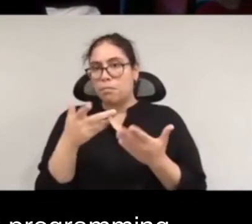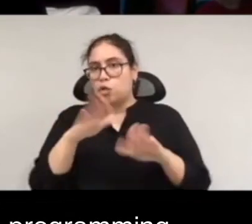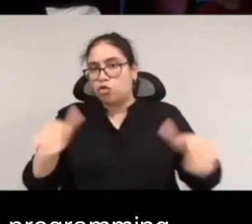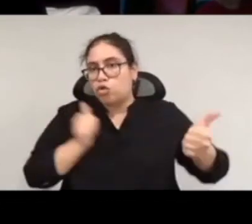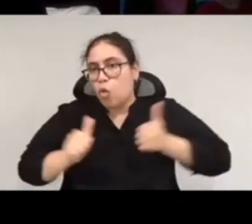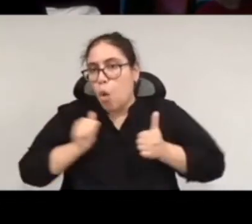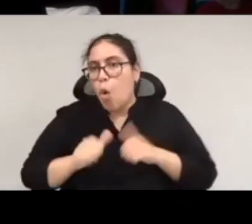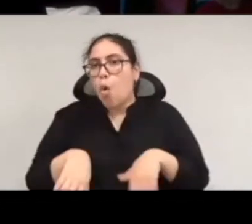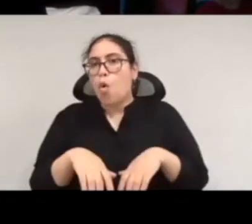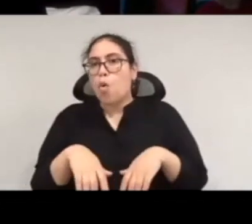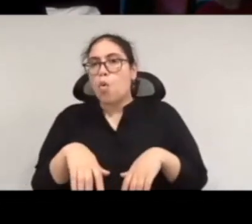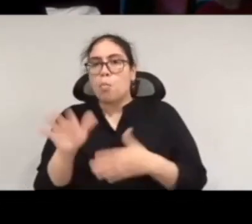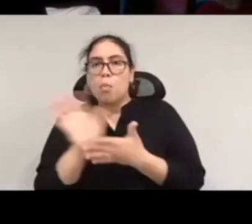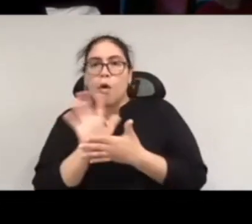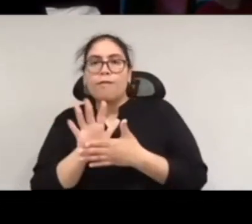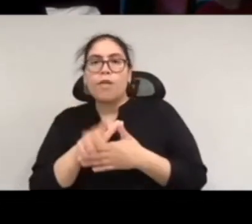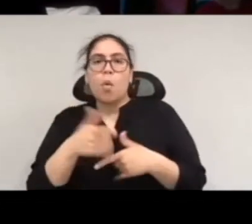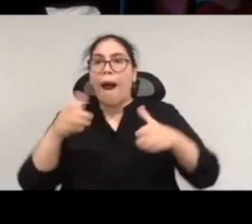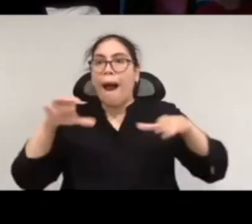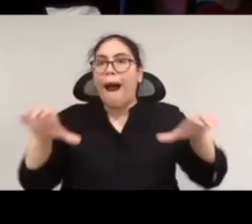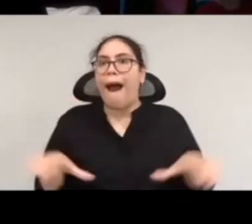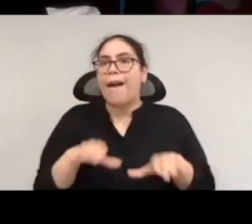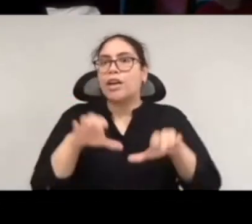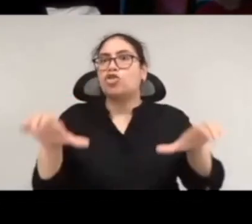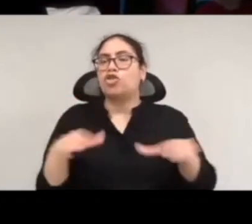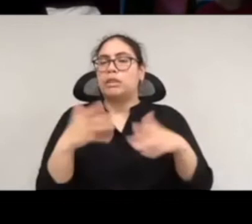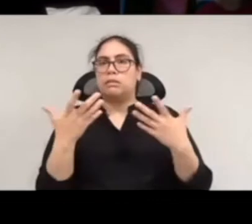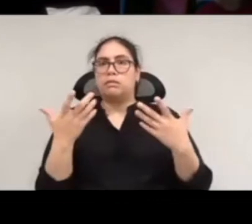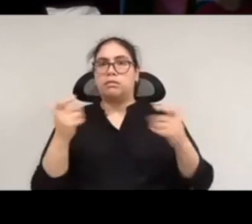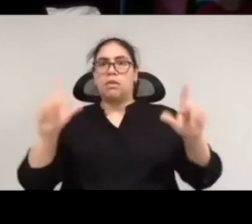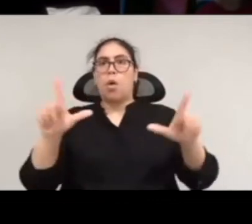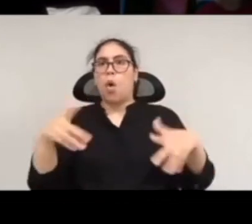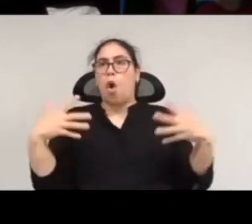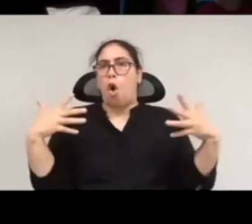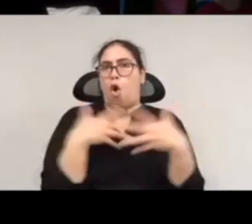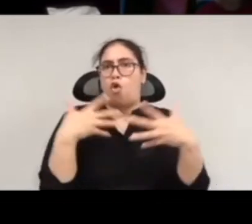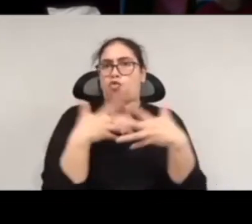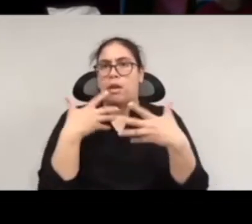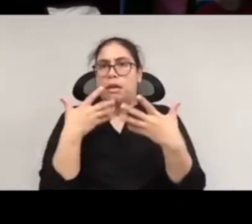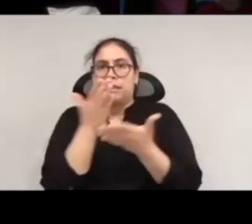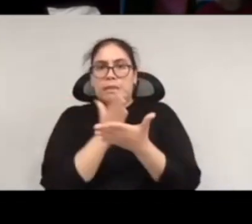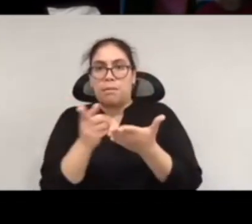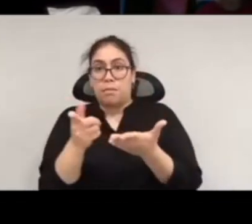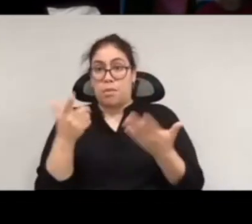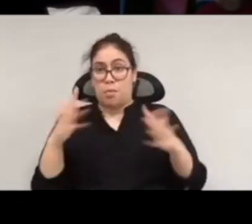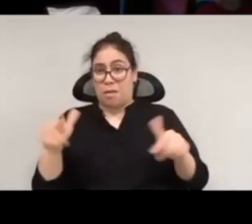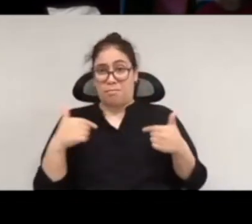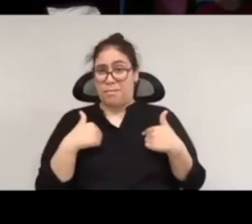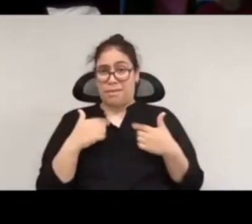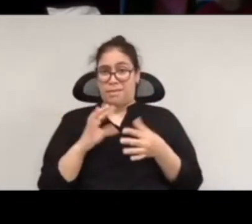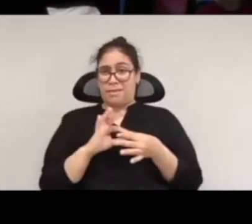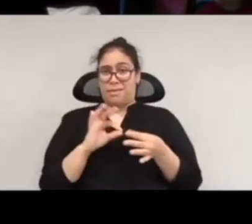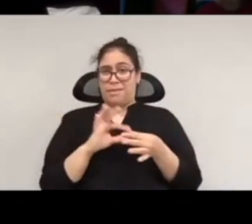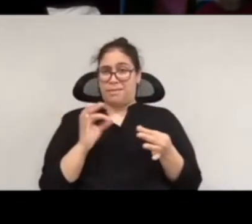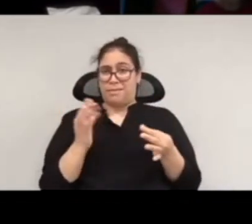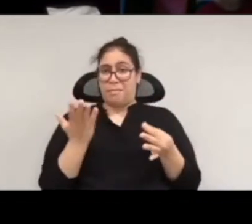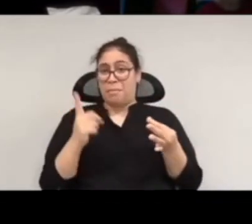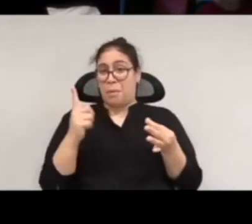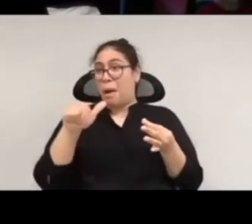content, right? Or action, like Alex, loves action and horror and all those wonderful things you don't want me narrating. Maybe Allison wants to do